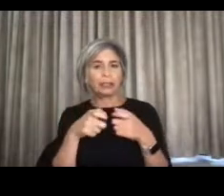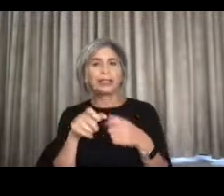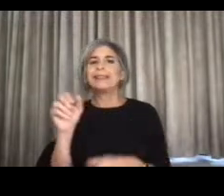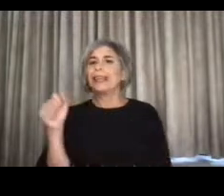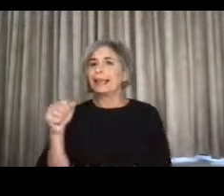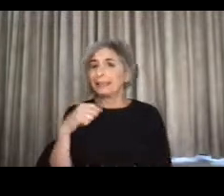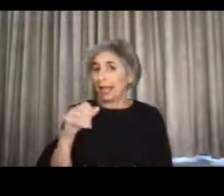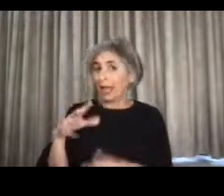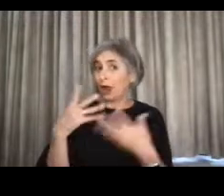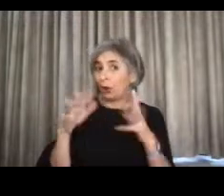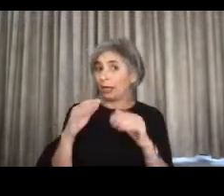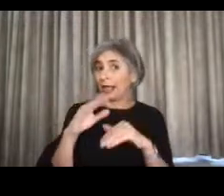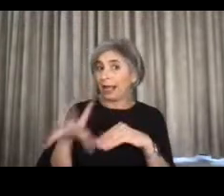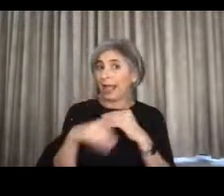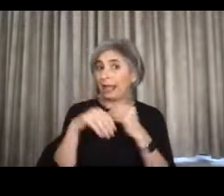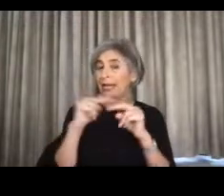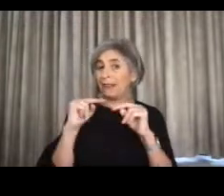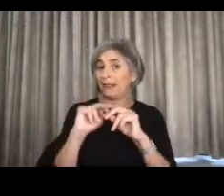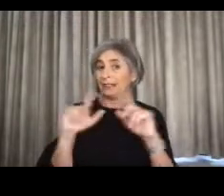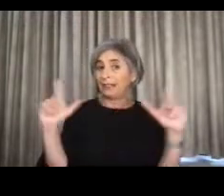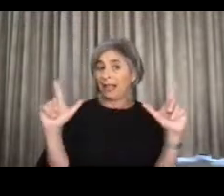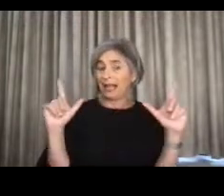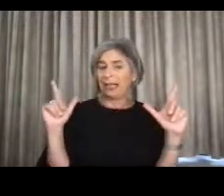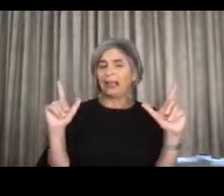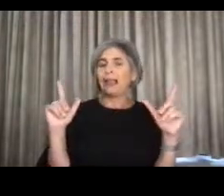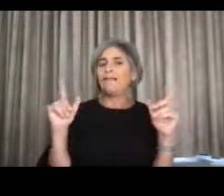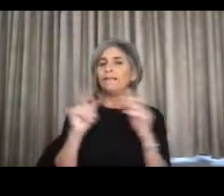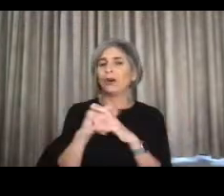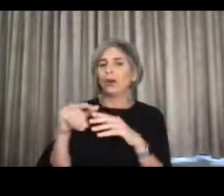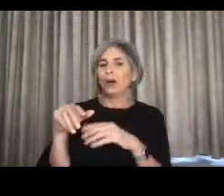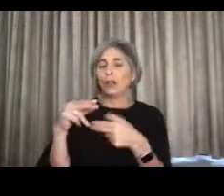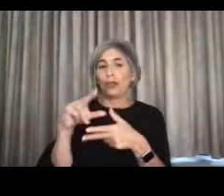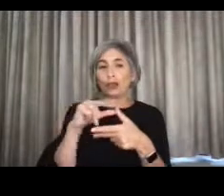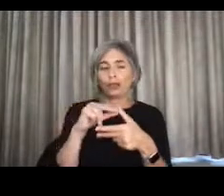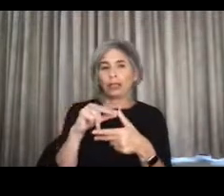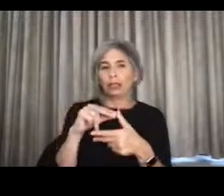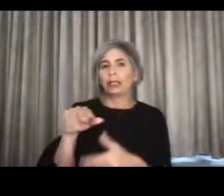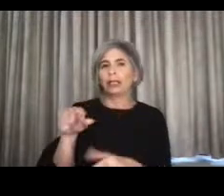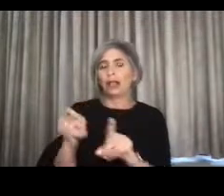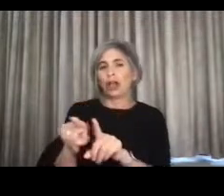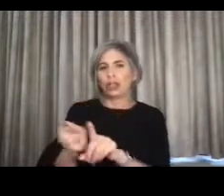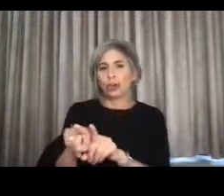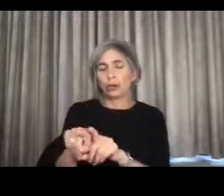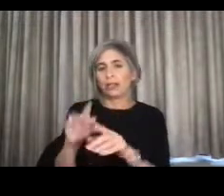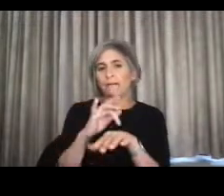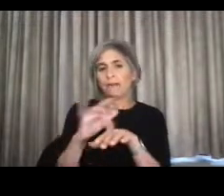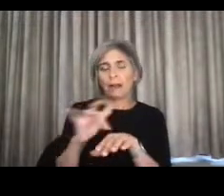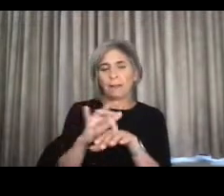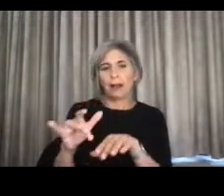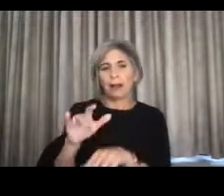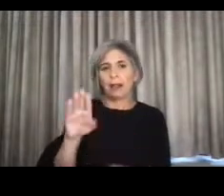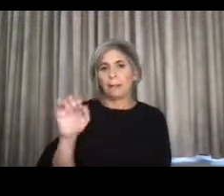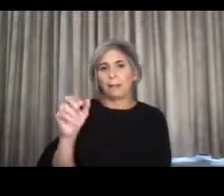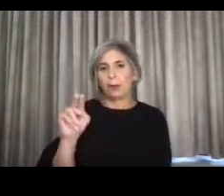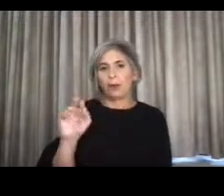put that on the slide prior, the hurricane hotline number, and that is also available on